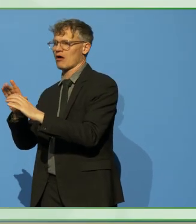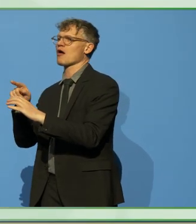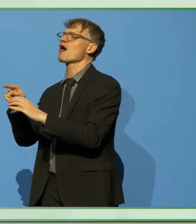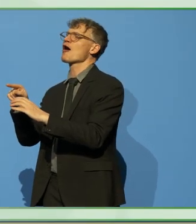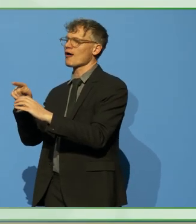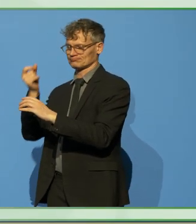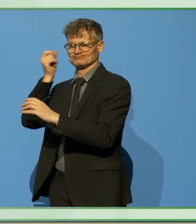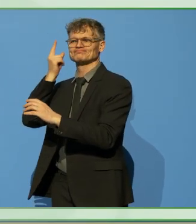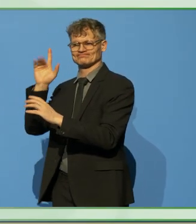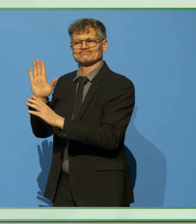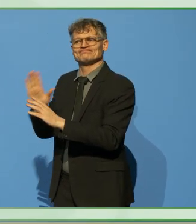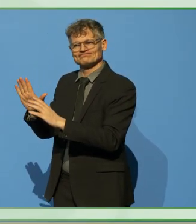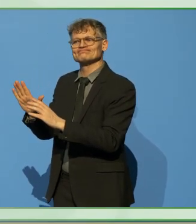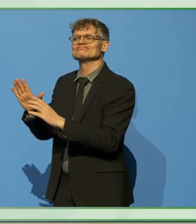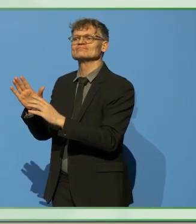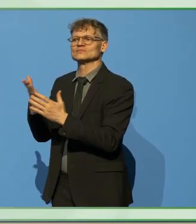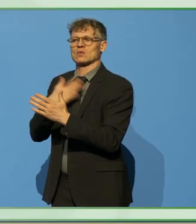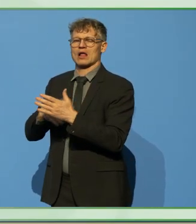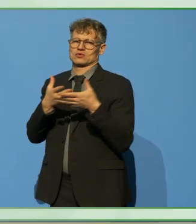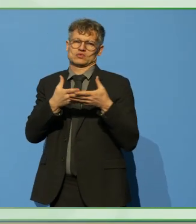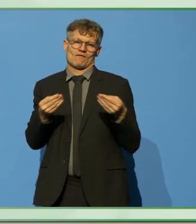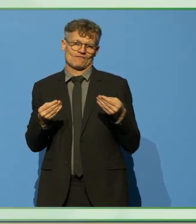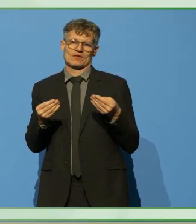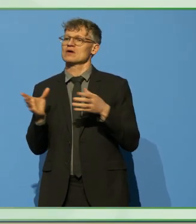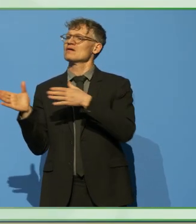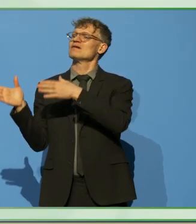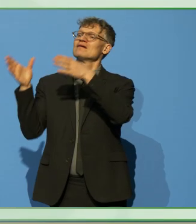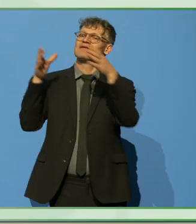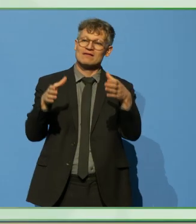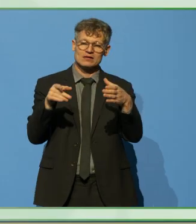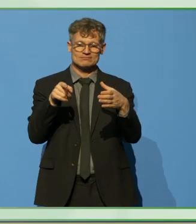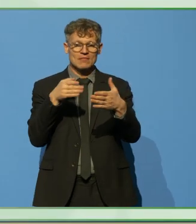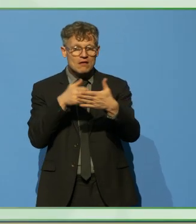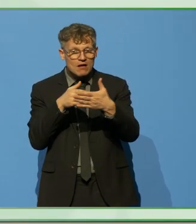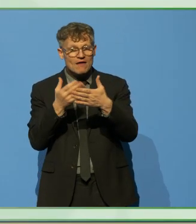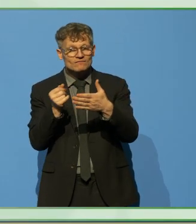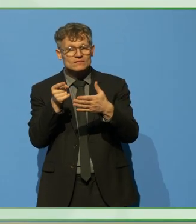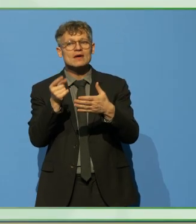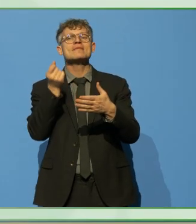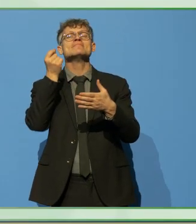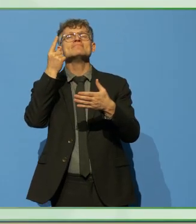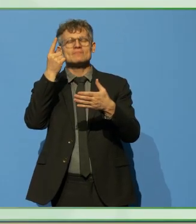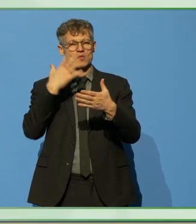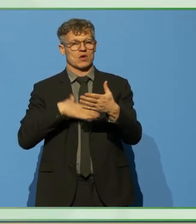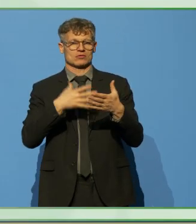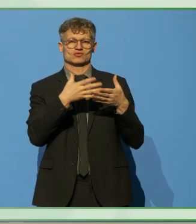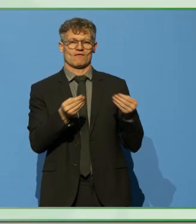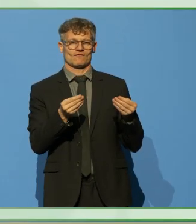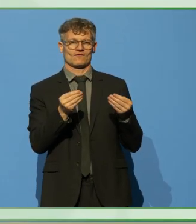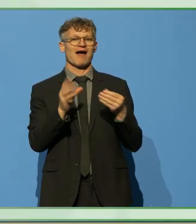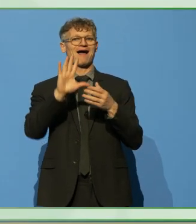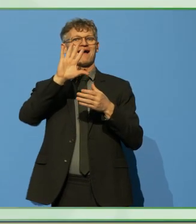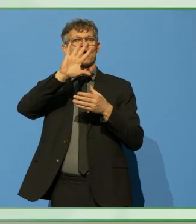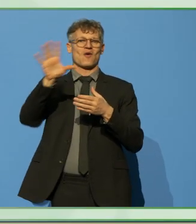that they experience and try to resolve them as much as possible. So here in the current phase,